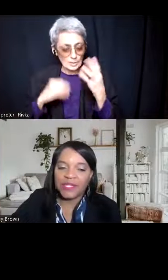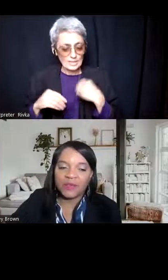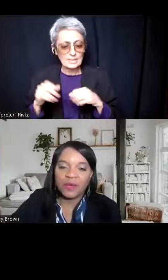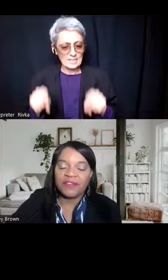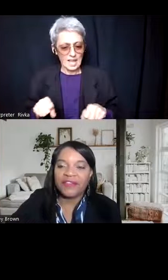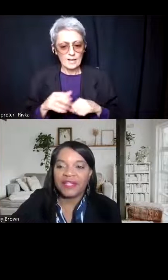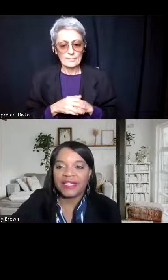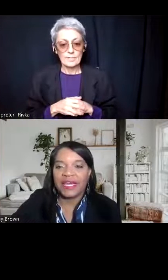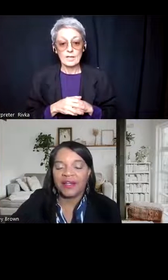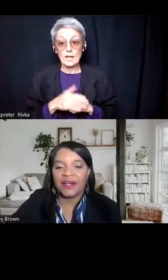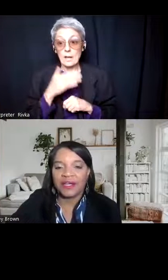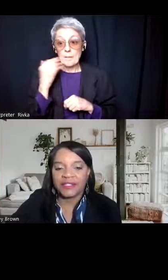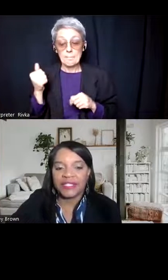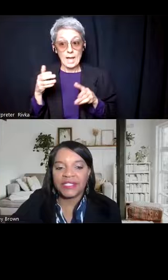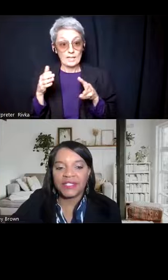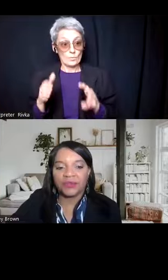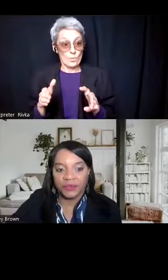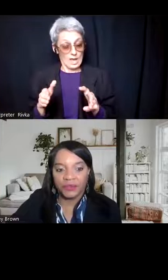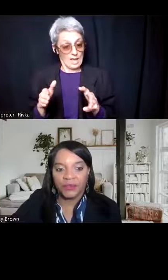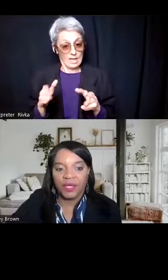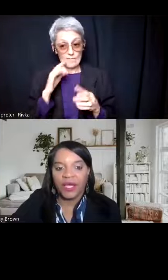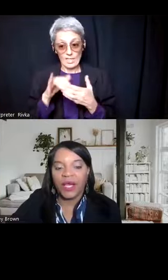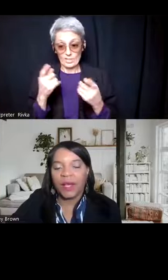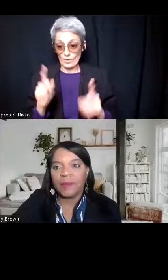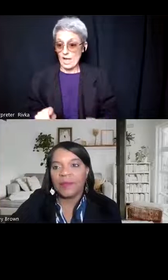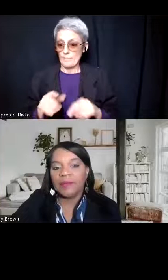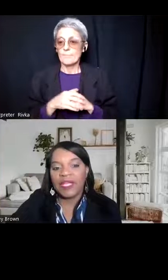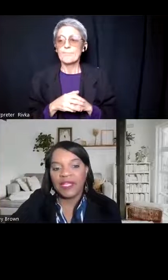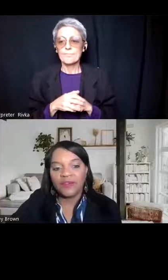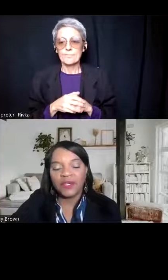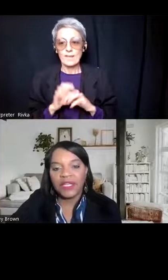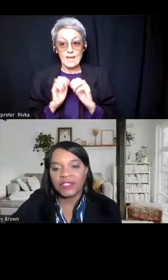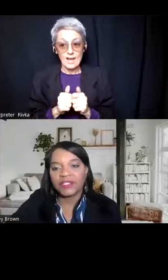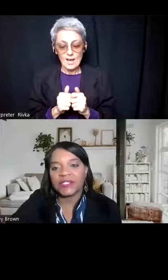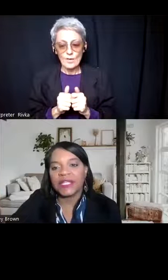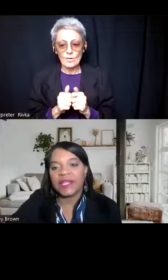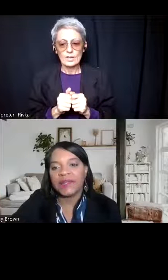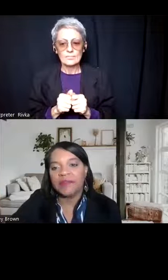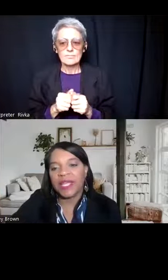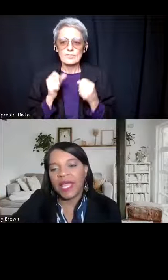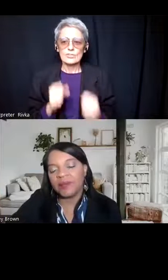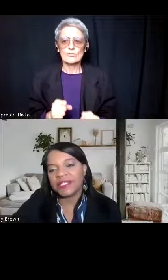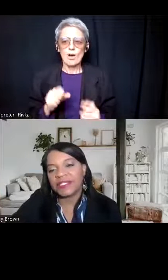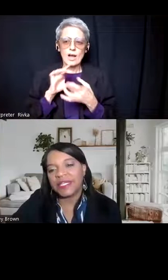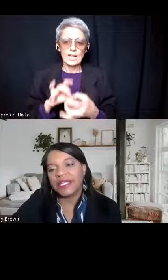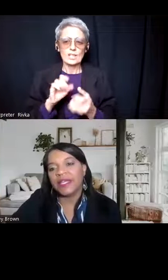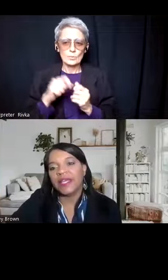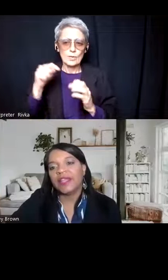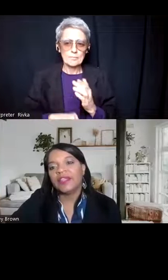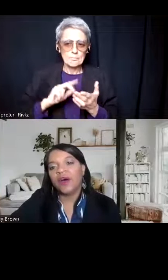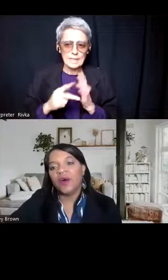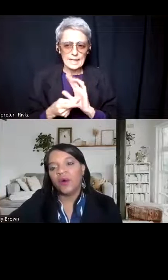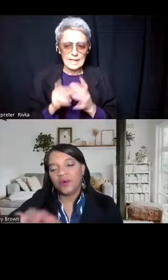But the best way we feel that occurs is through meaningful connections and then being able to